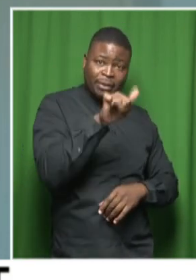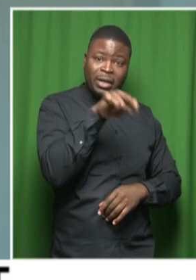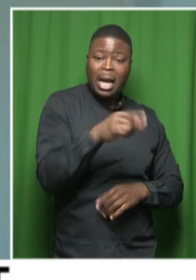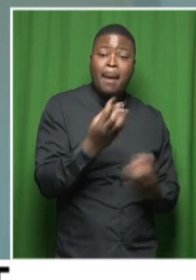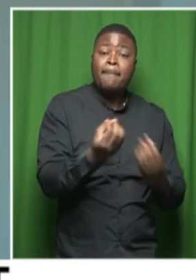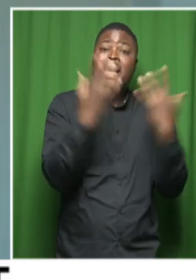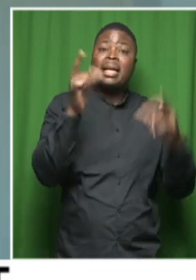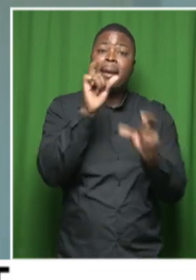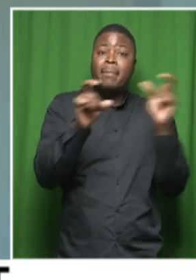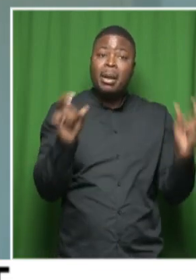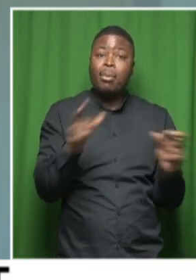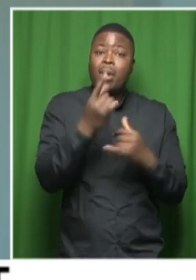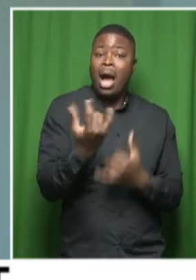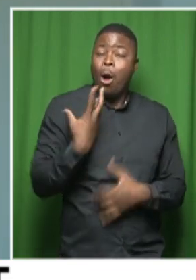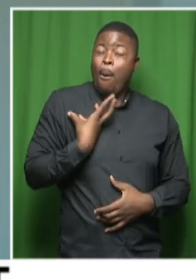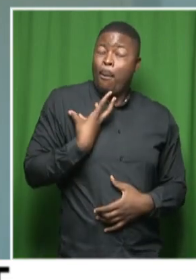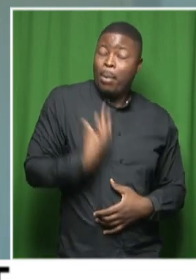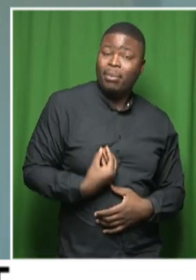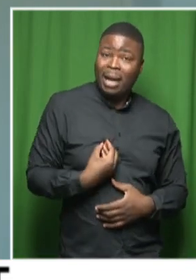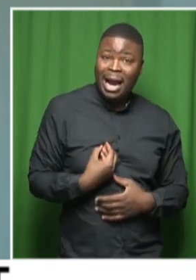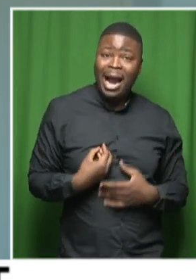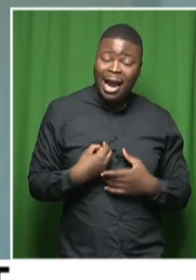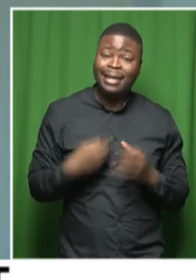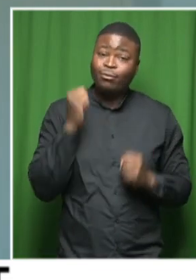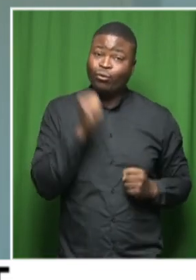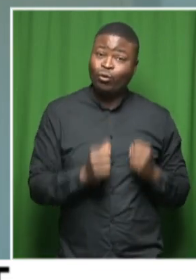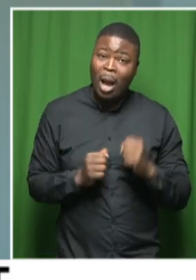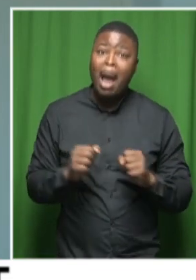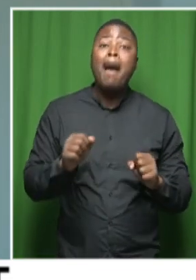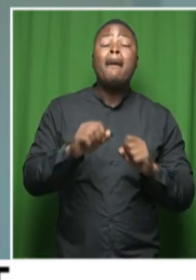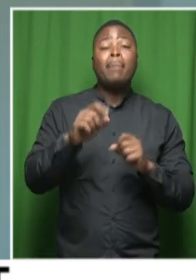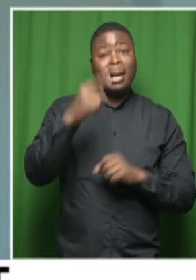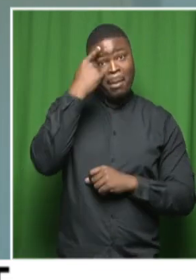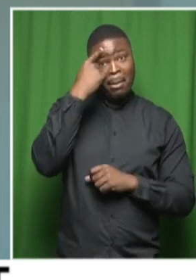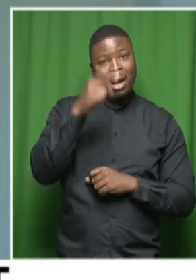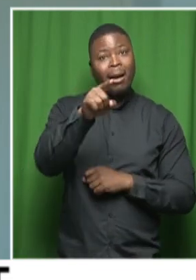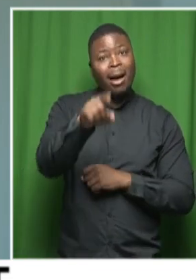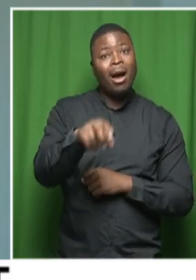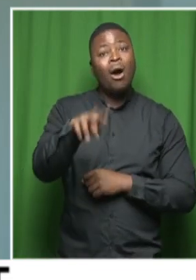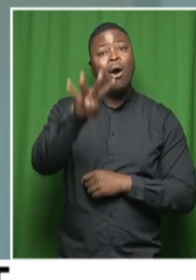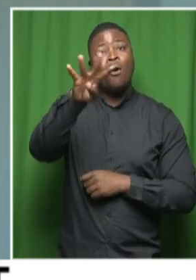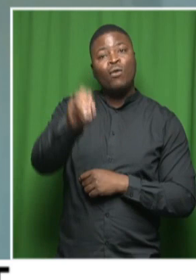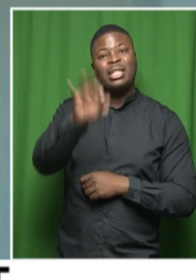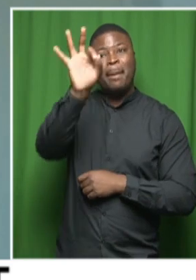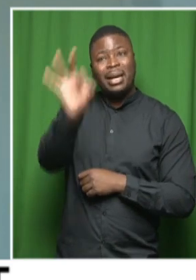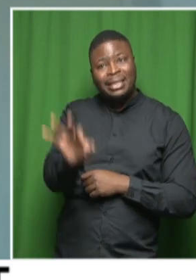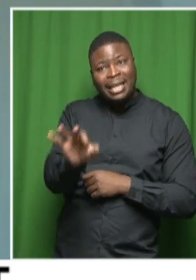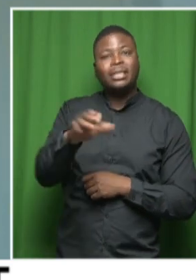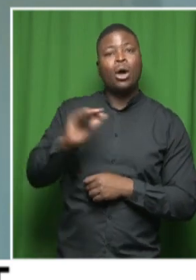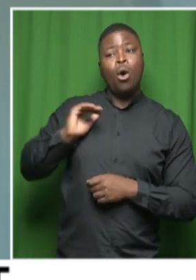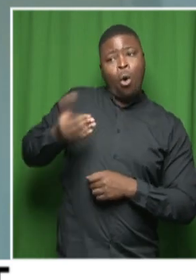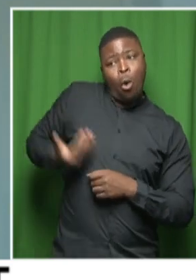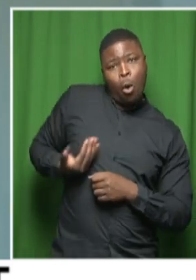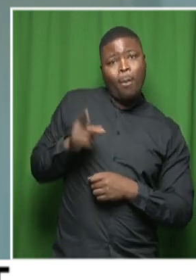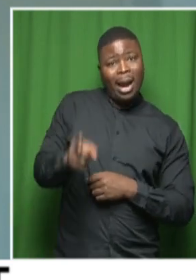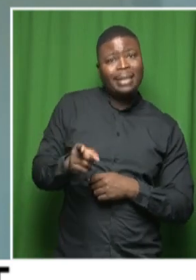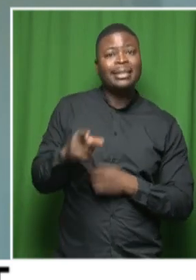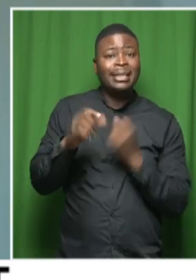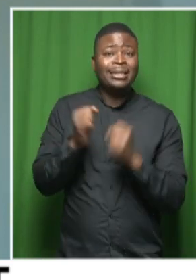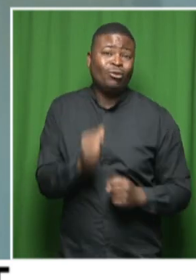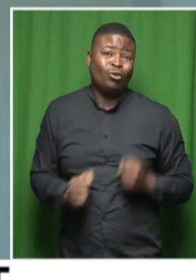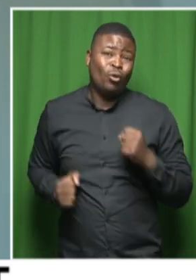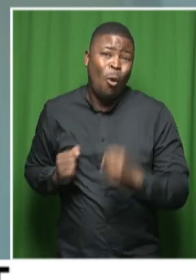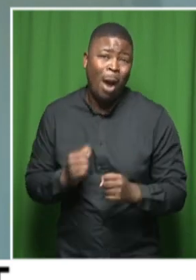actually trapped in poverty, 40% of Black women are economically disengaged and are taking unpaid social reproductive